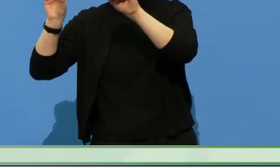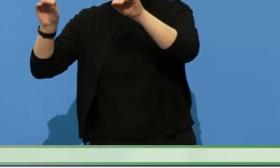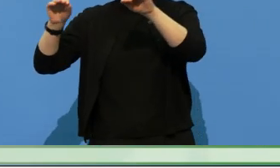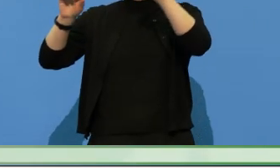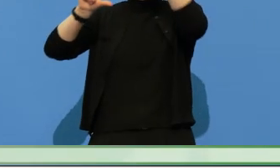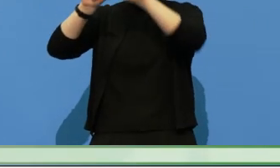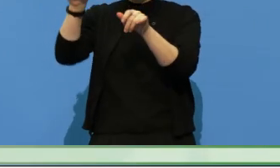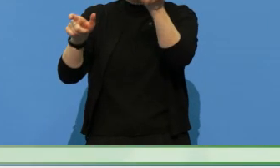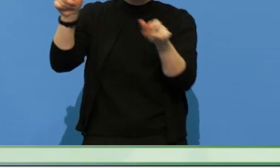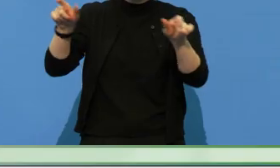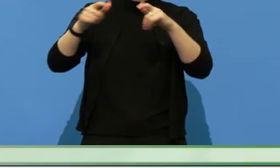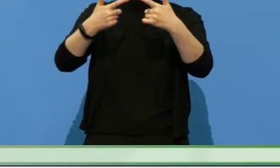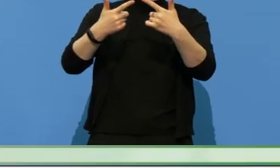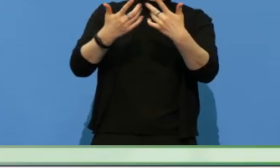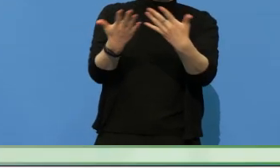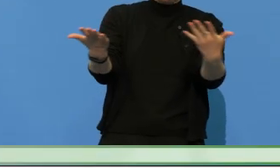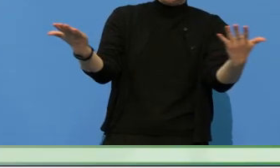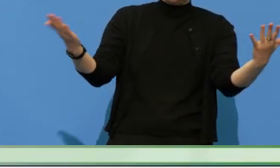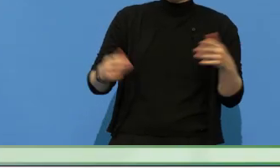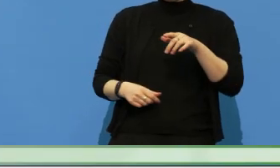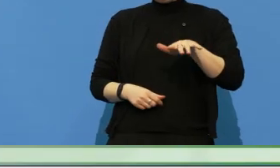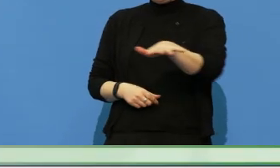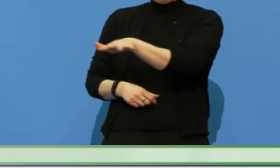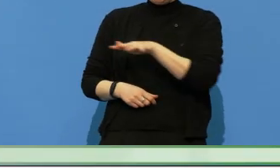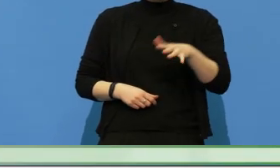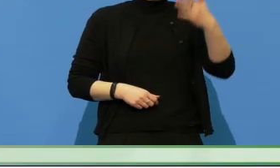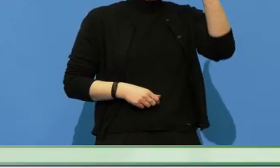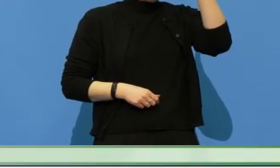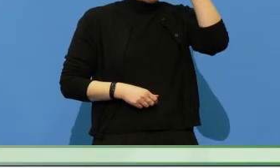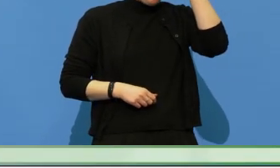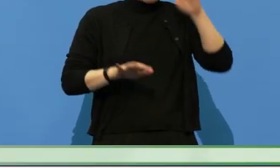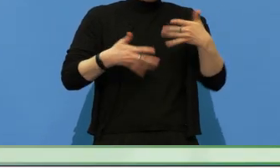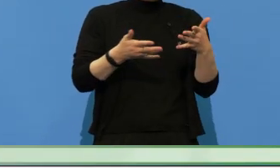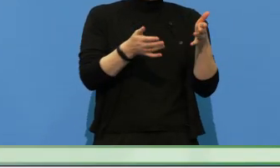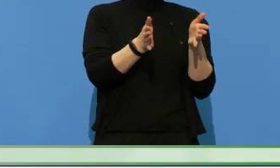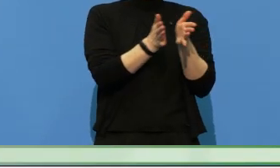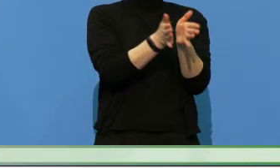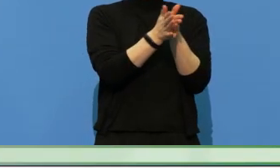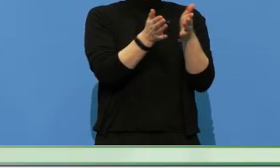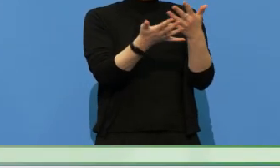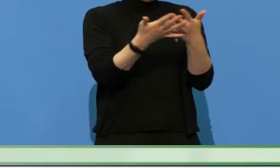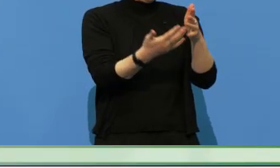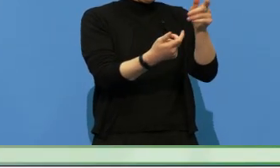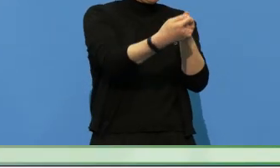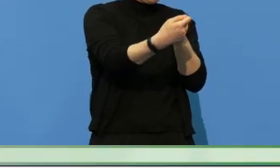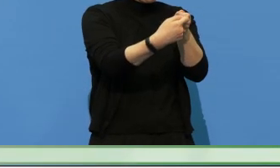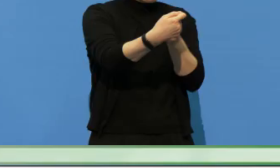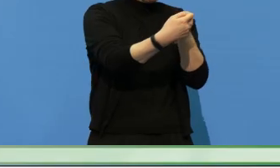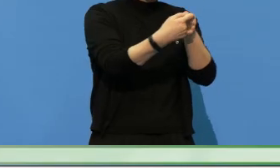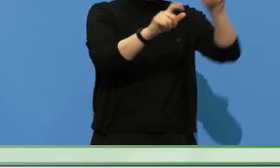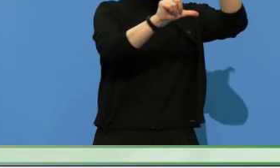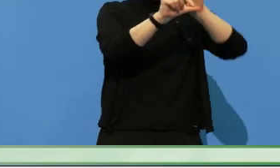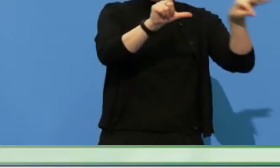know how to explain and how to speak architectural language with architectural offices,